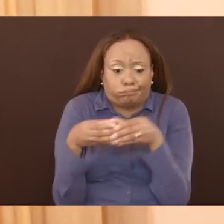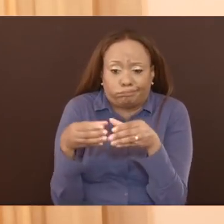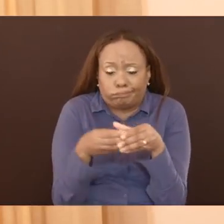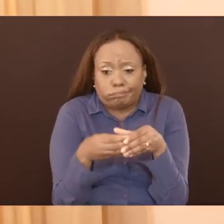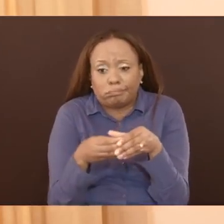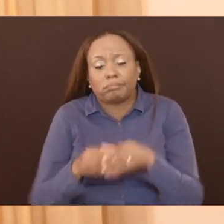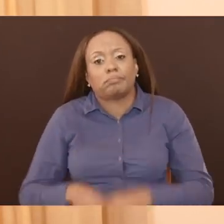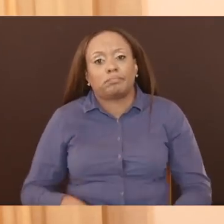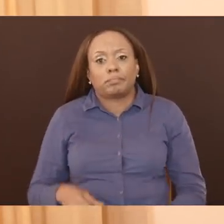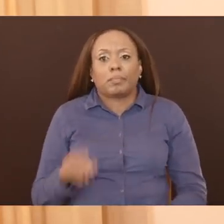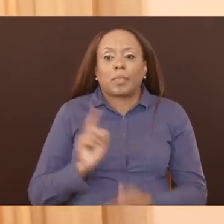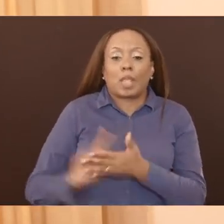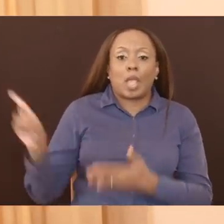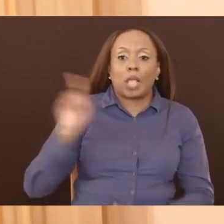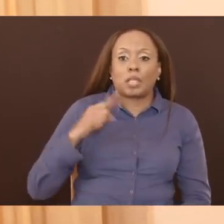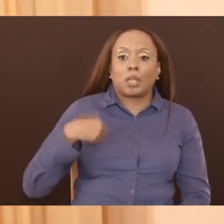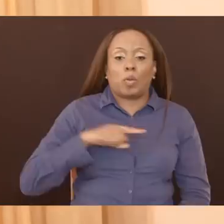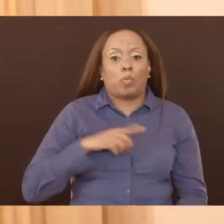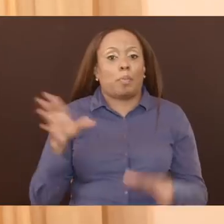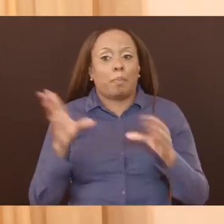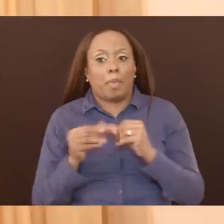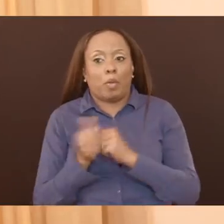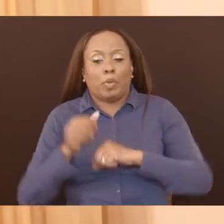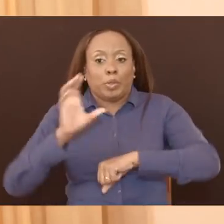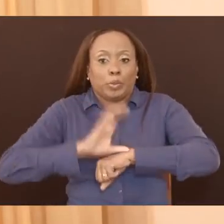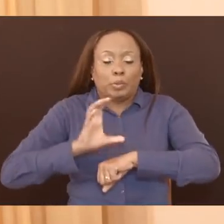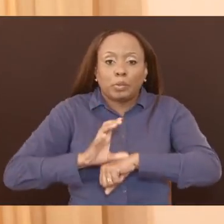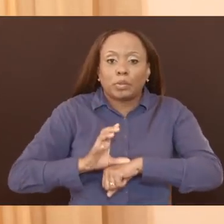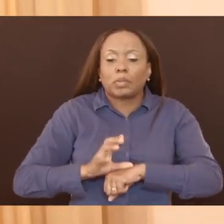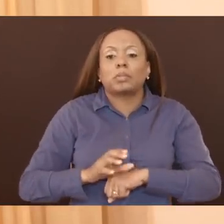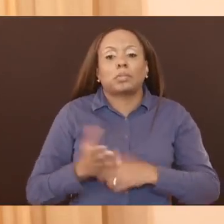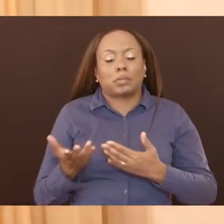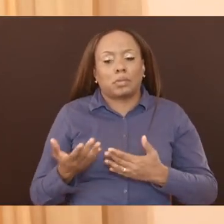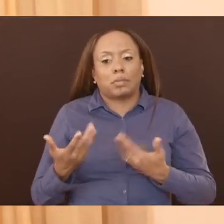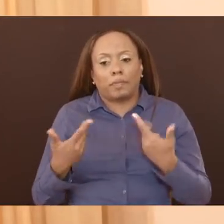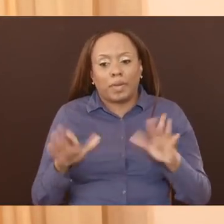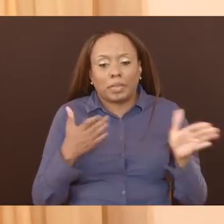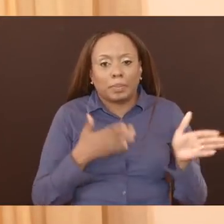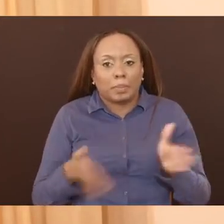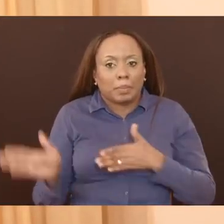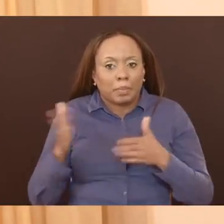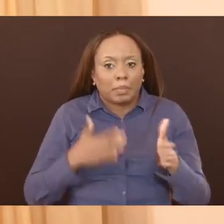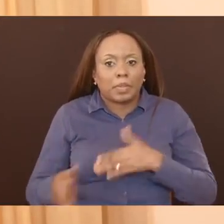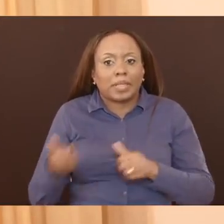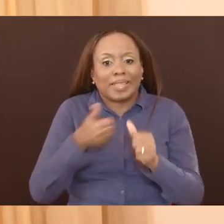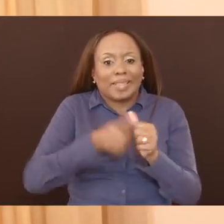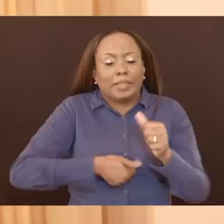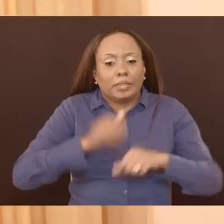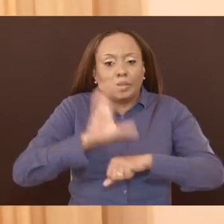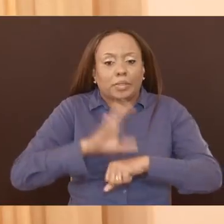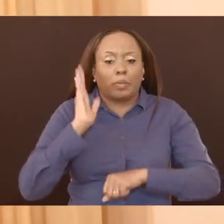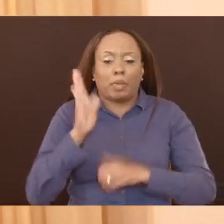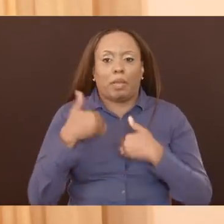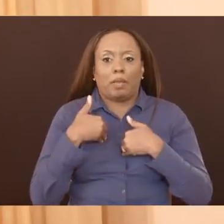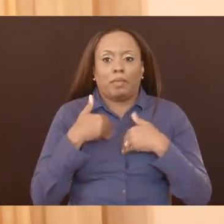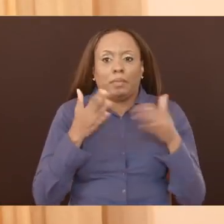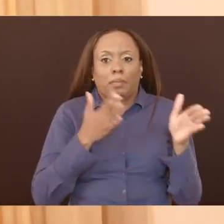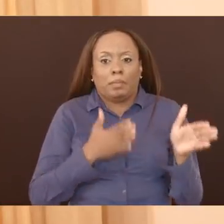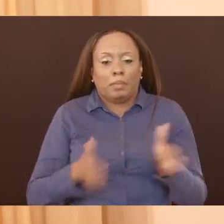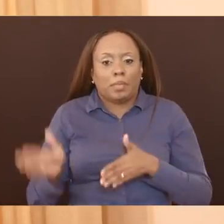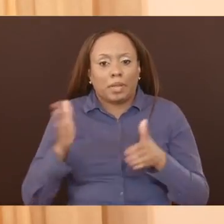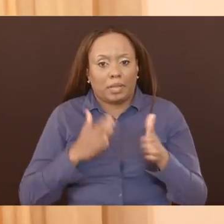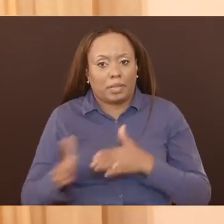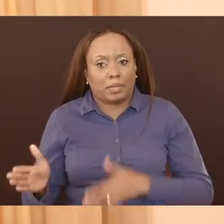church plans, so there is no change on that, and we hope to be able to have plans for each church that